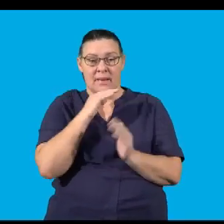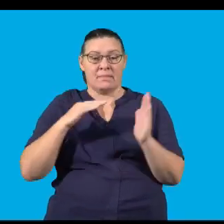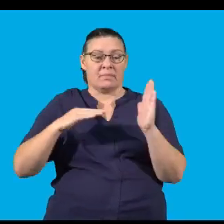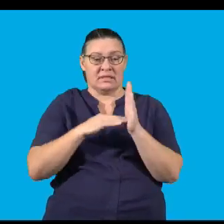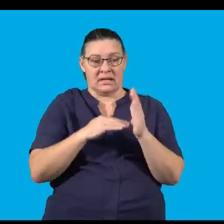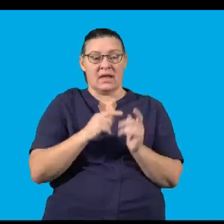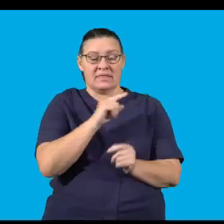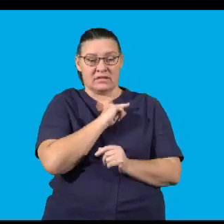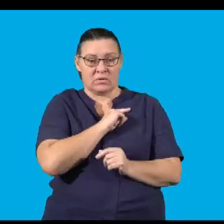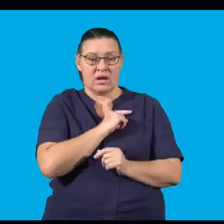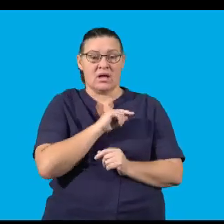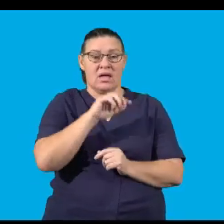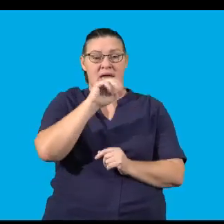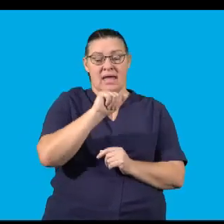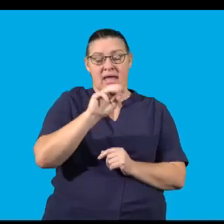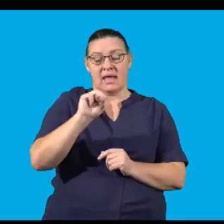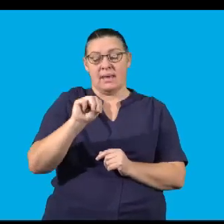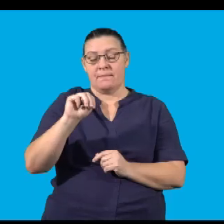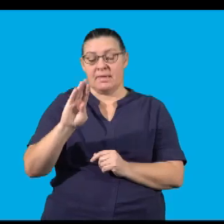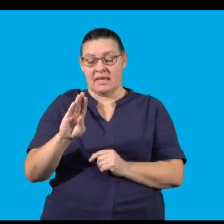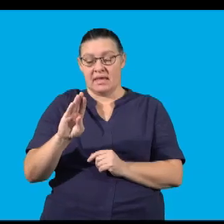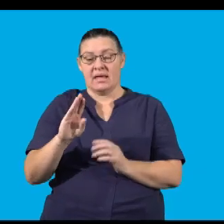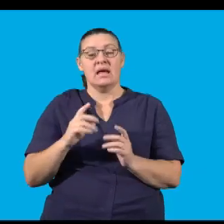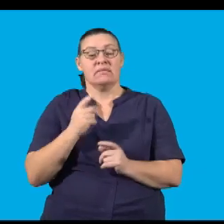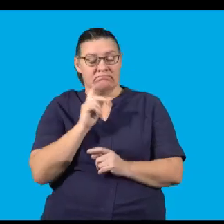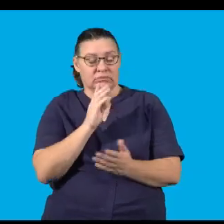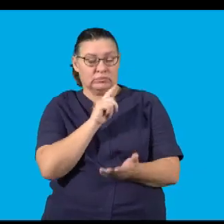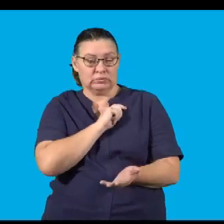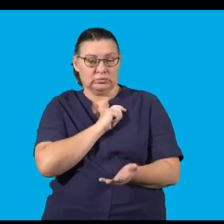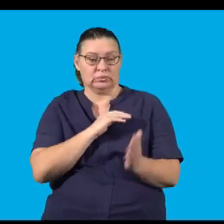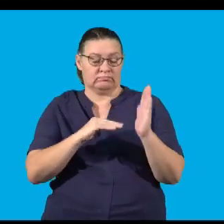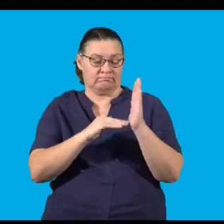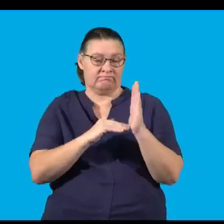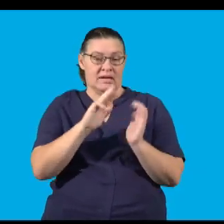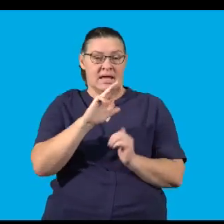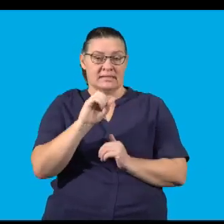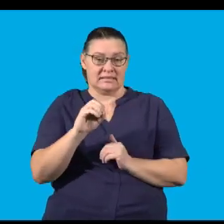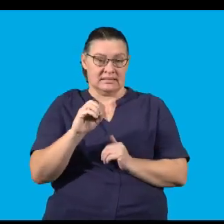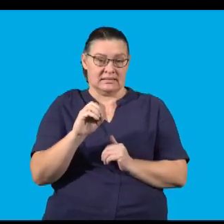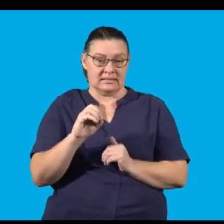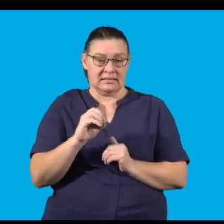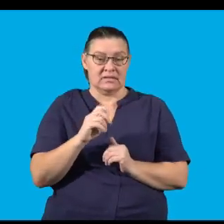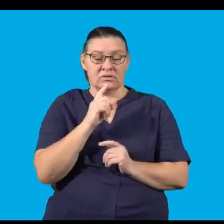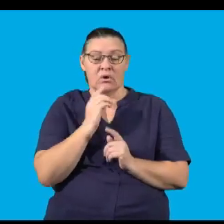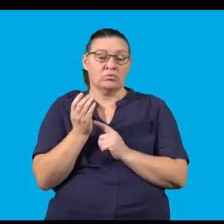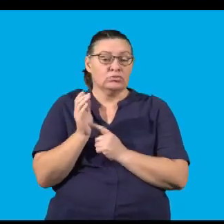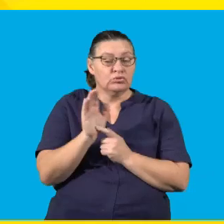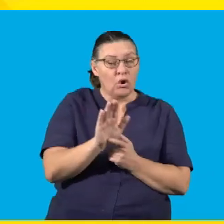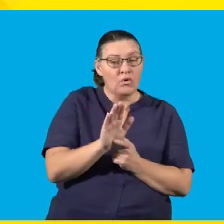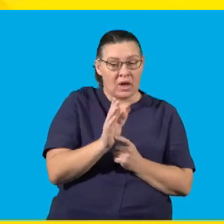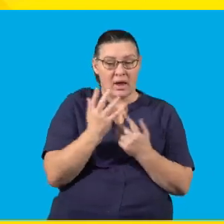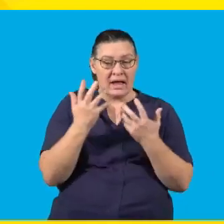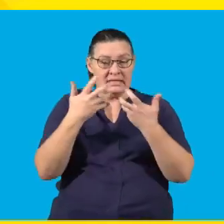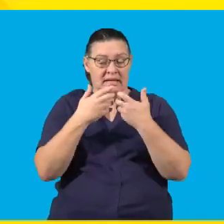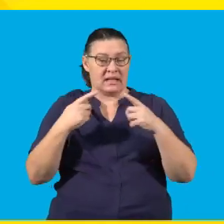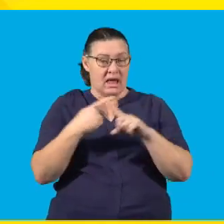to AC, so therefore angle AMB is equal to 90 degrees, because we show that the products of the gradients